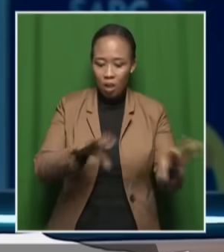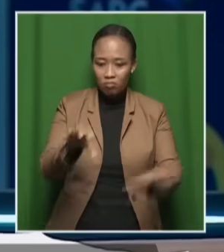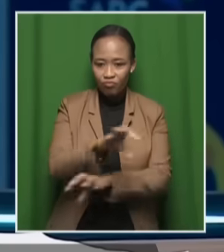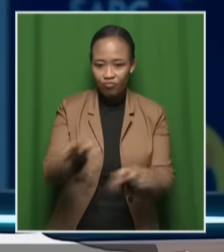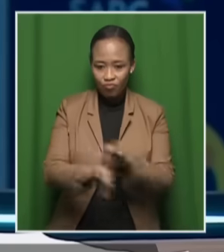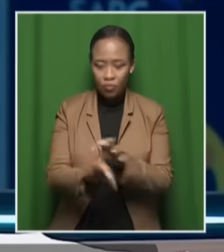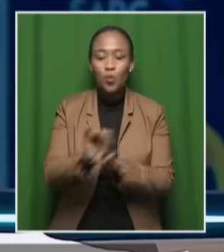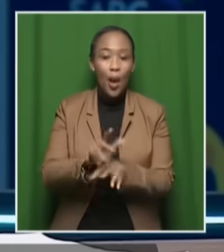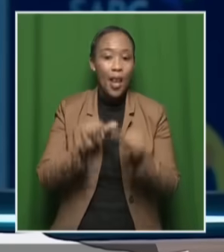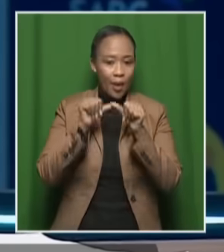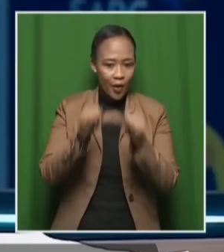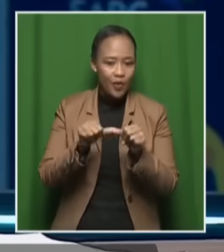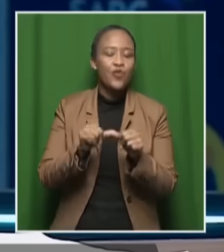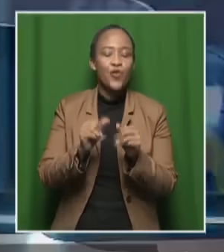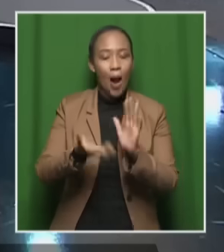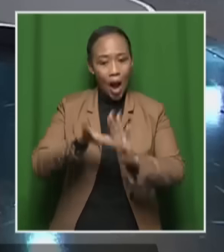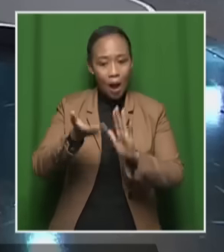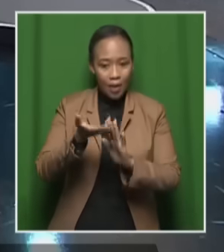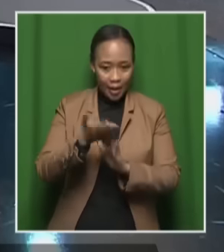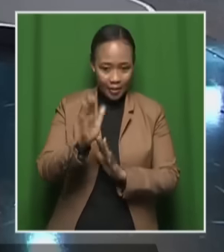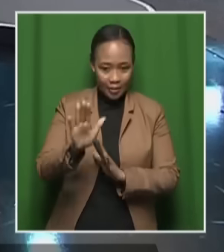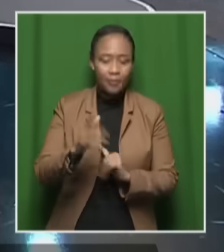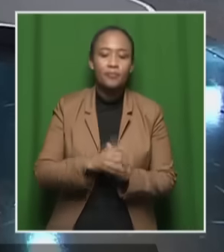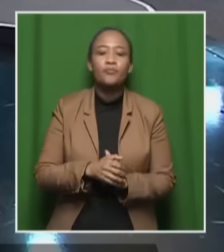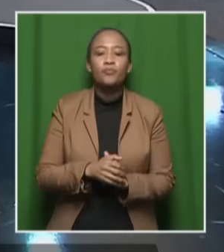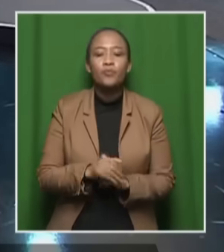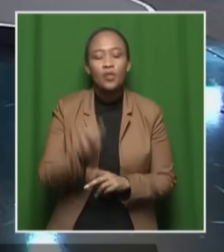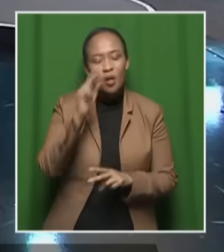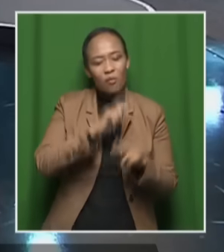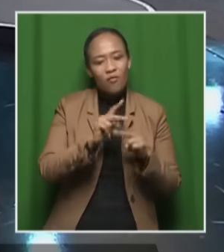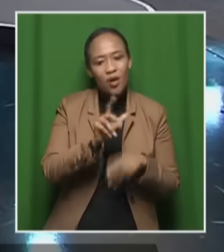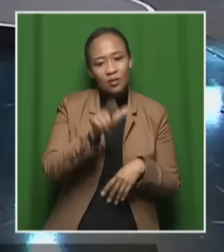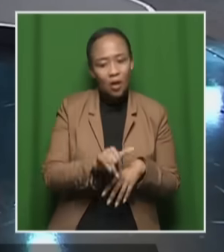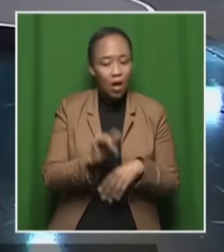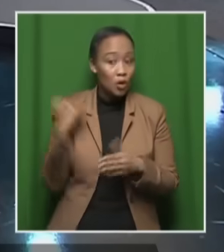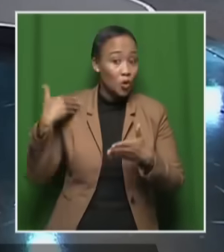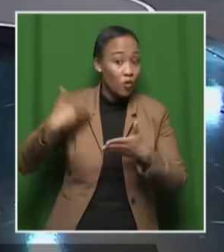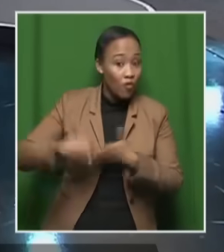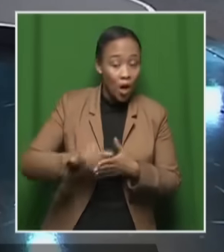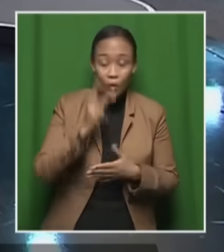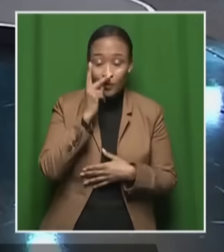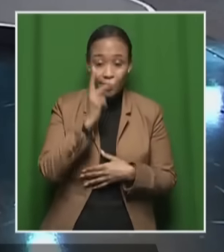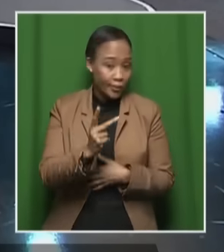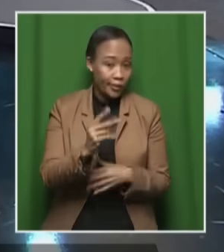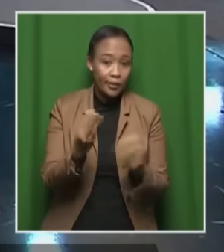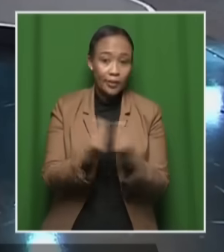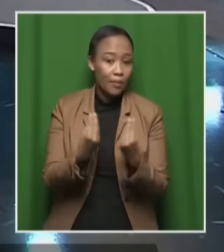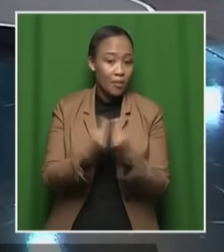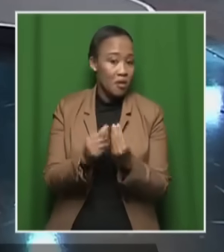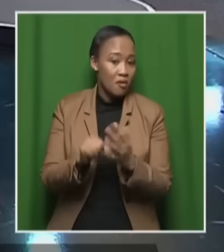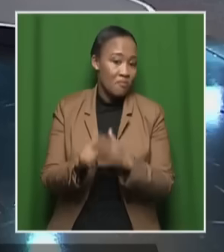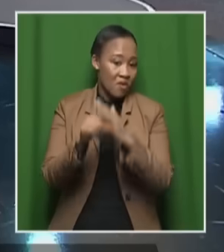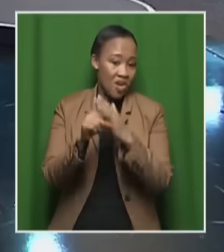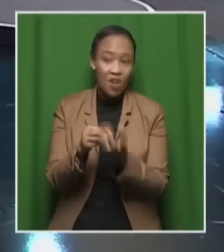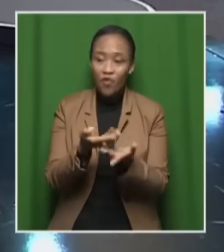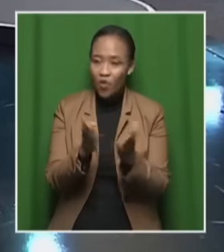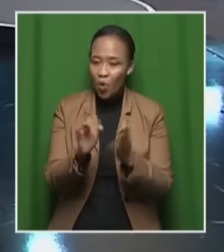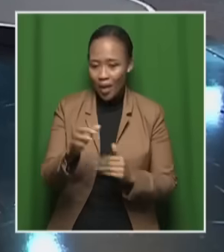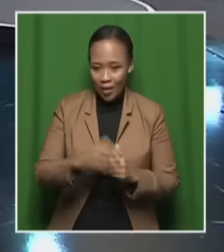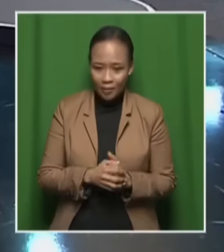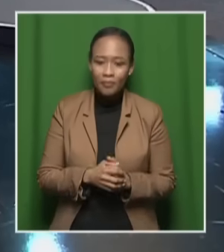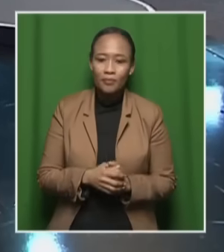just touching on it again. Prof, just in terms of what we're seeing so far, anything stands out for you? No, what really stands out